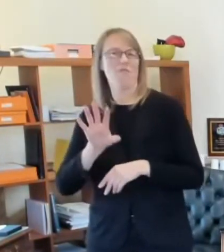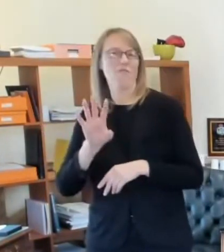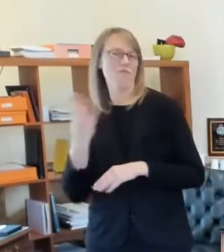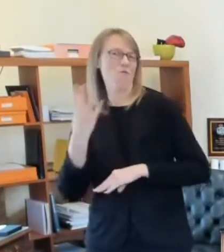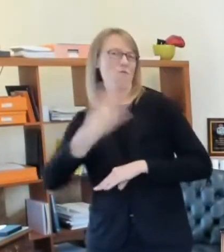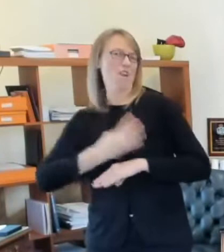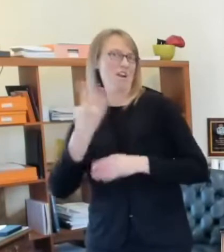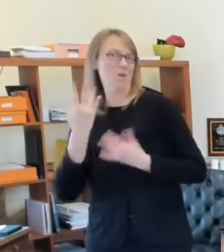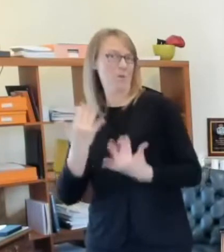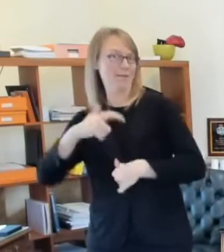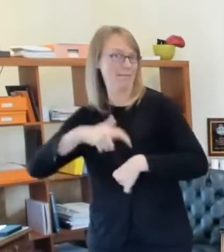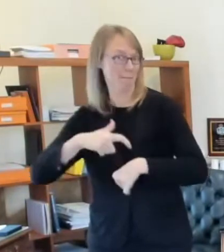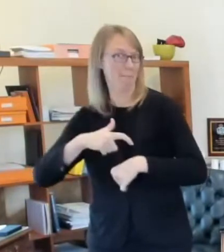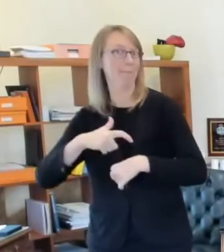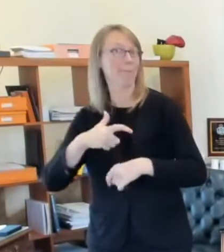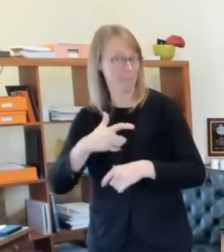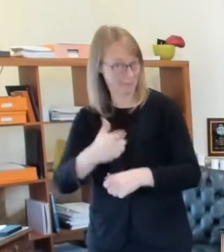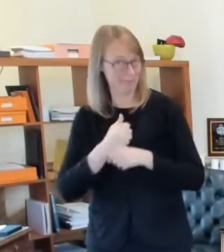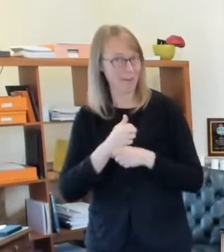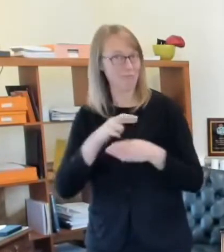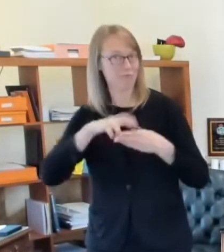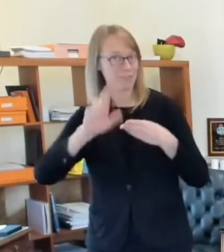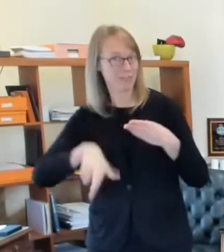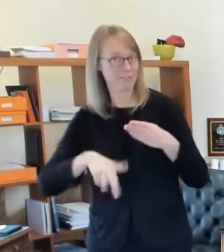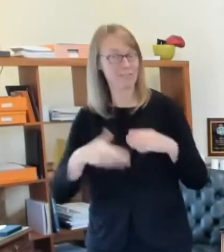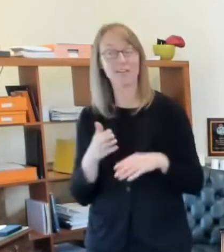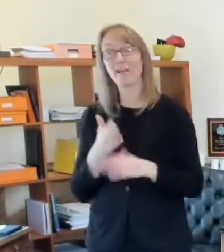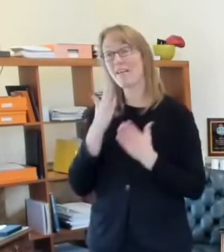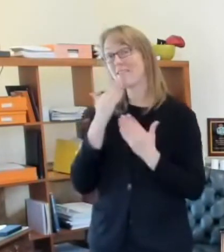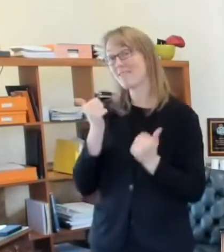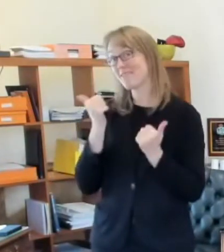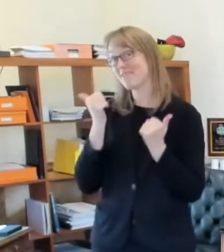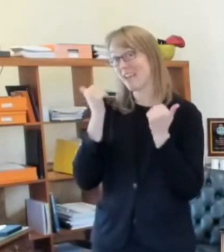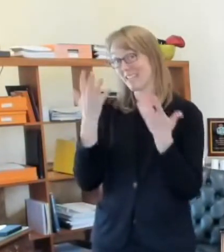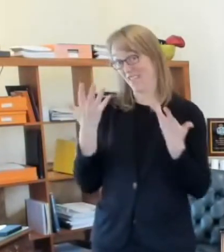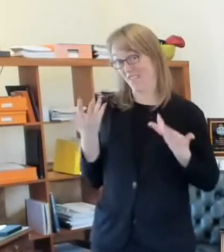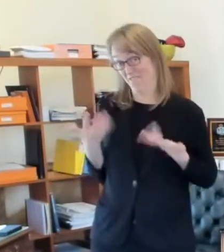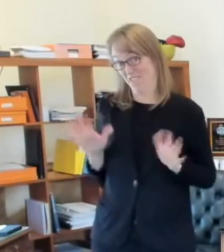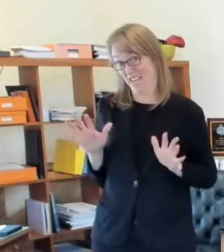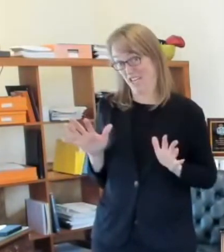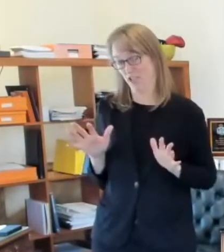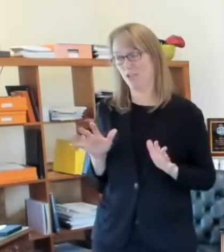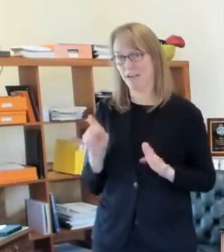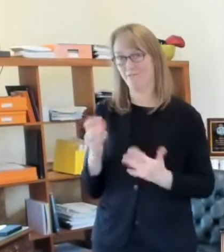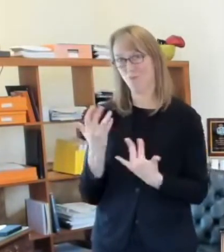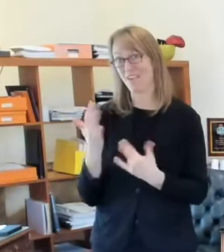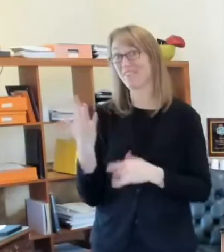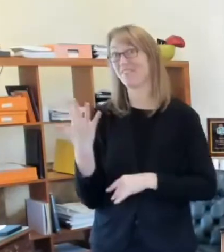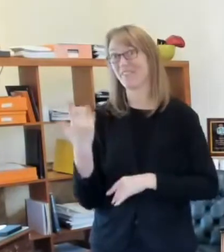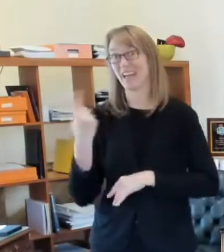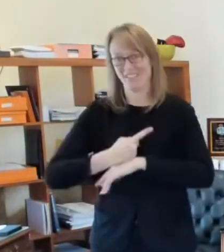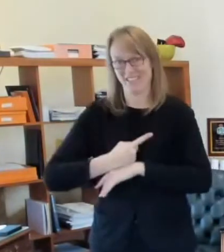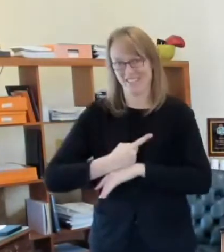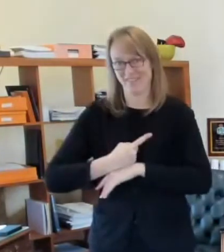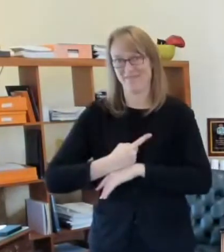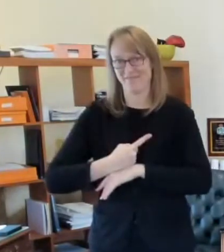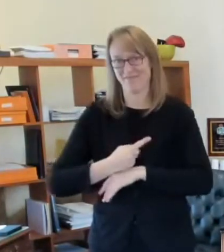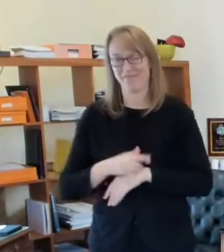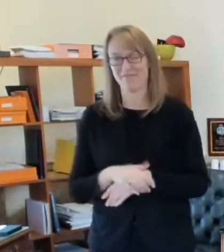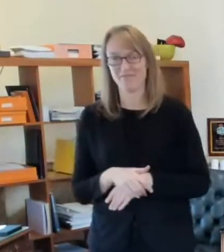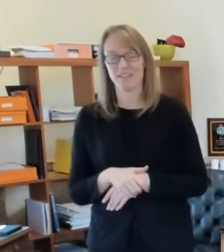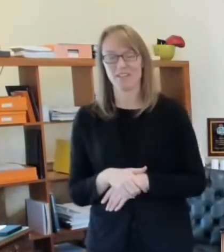Earlier in the week, right after Thanksgiving, it was taking a little more than 5 days. During the periods of time where,